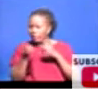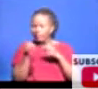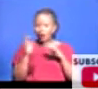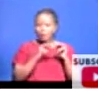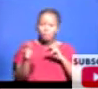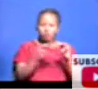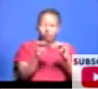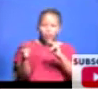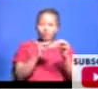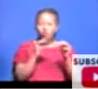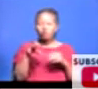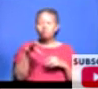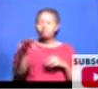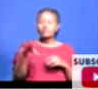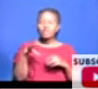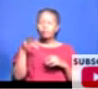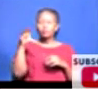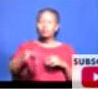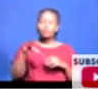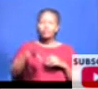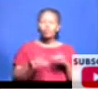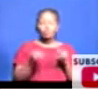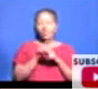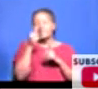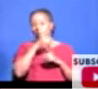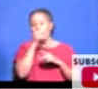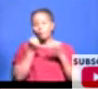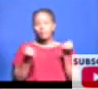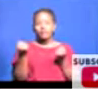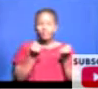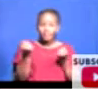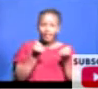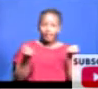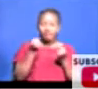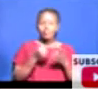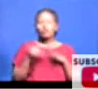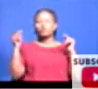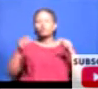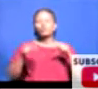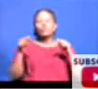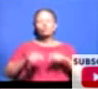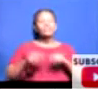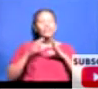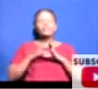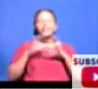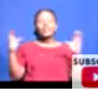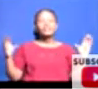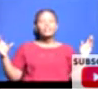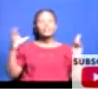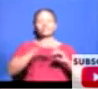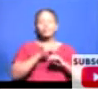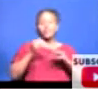vehicles and other vehicles, personal vehicles. Today is a major milestone to see this production